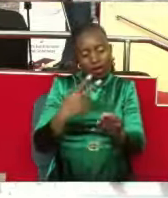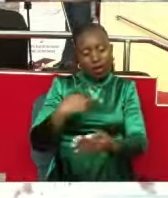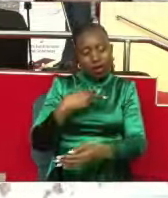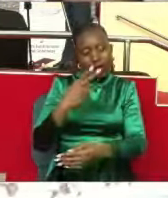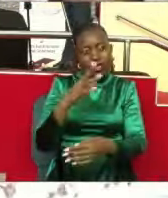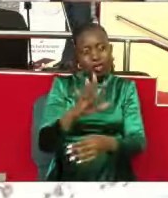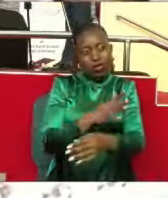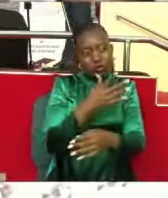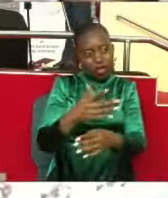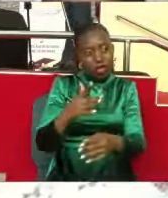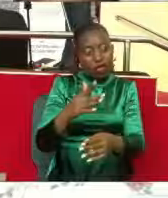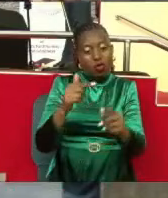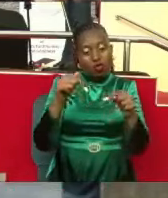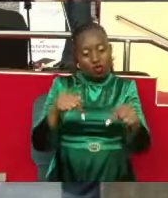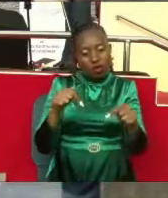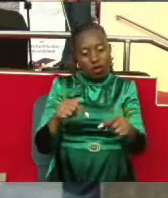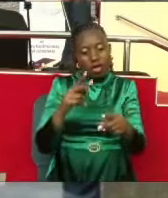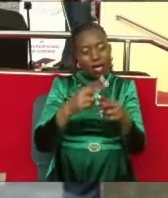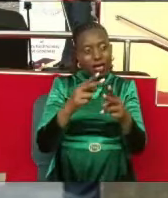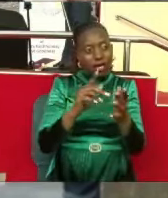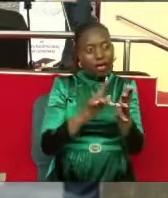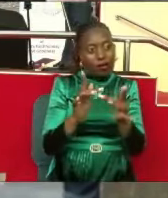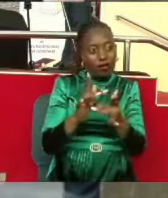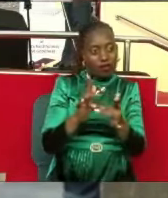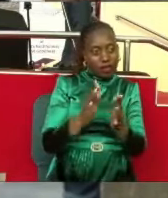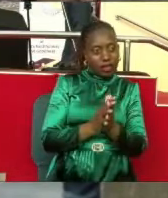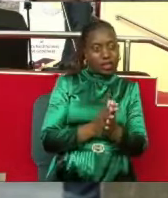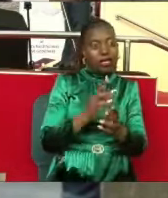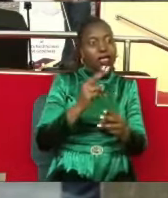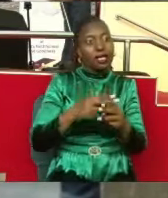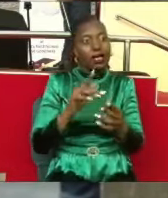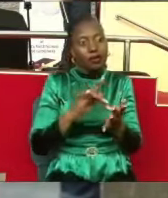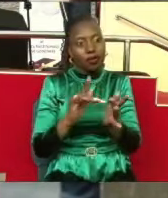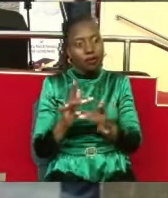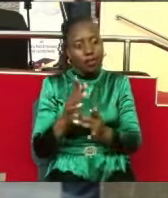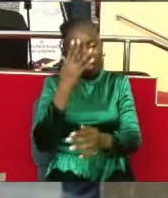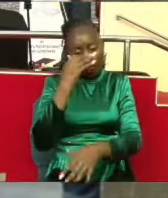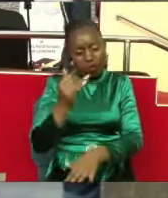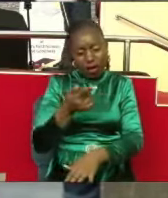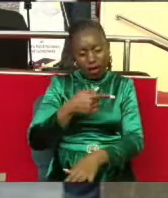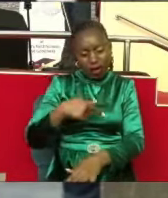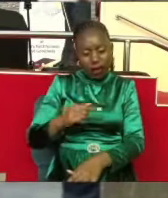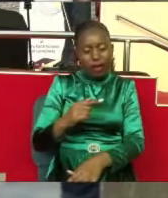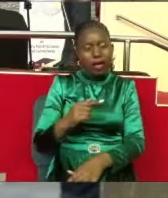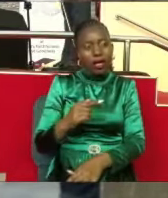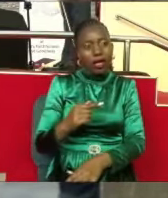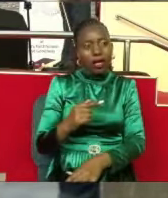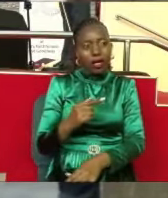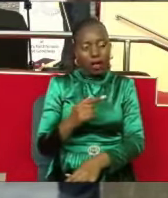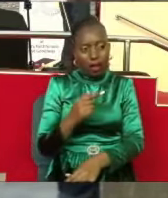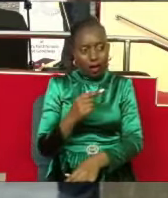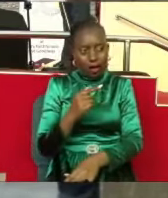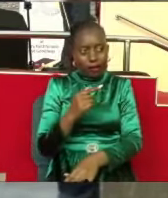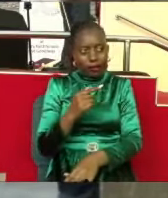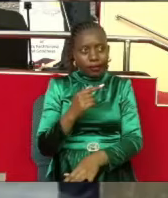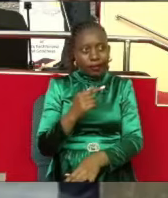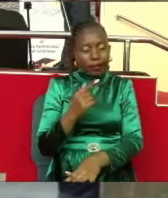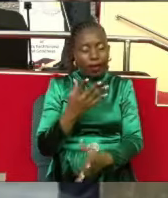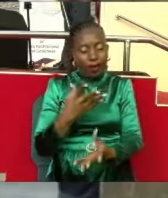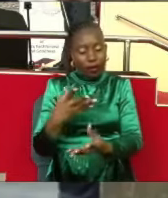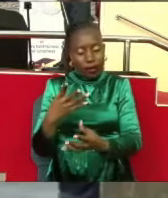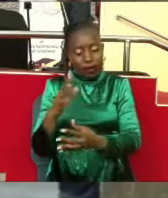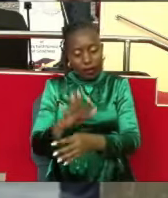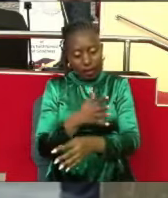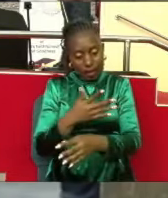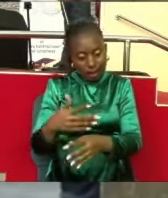today. In the name of Jesus. In the name of Jesus. Because we are not going under. We are going to sing a song